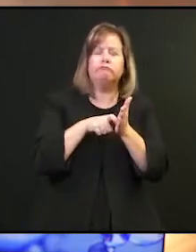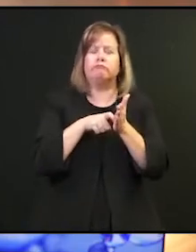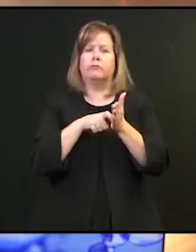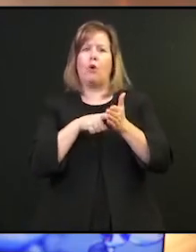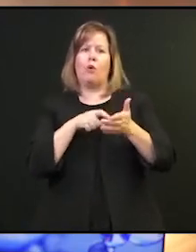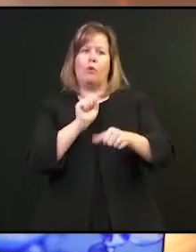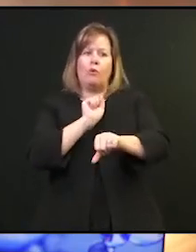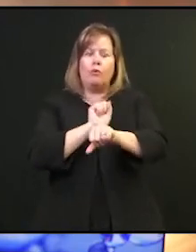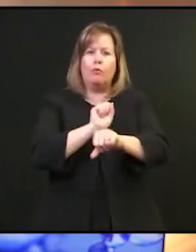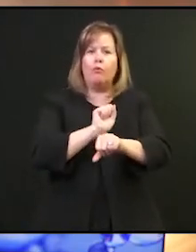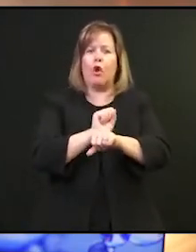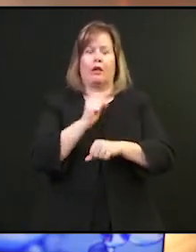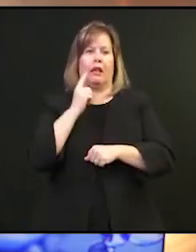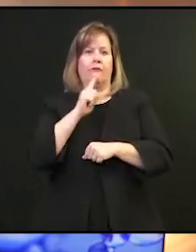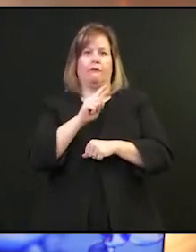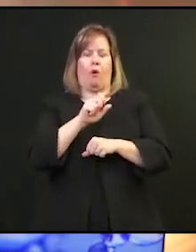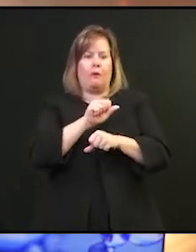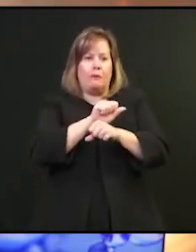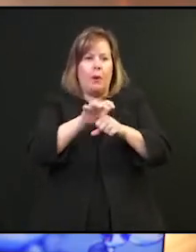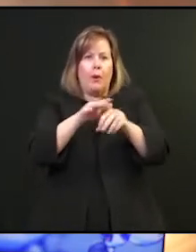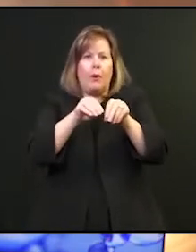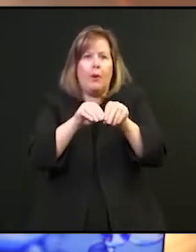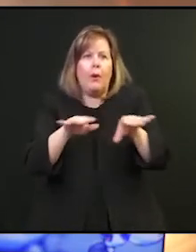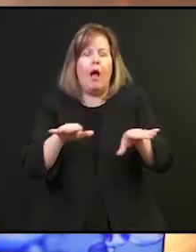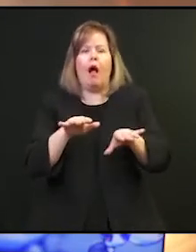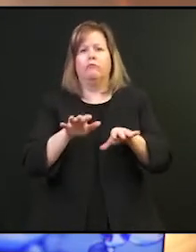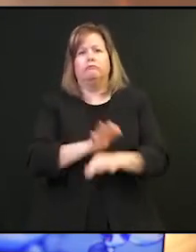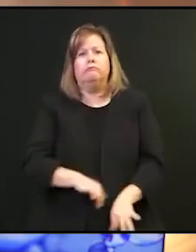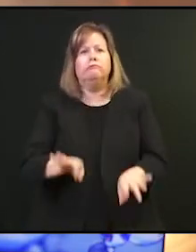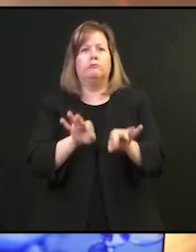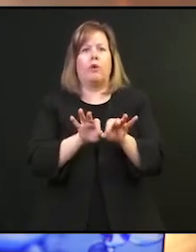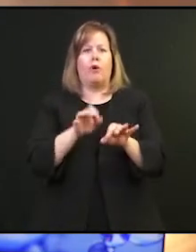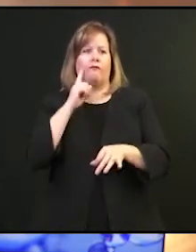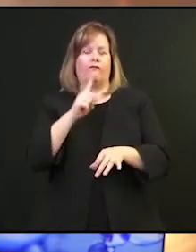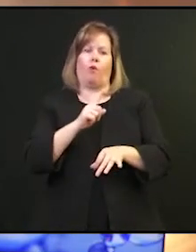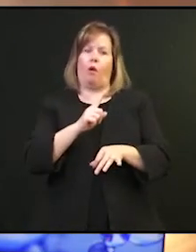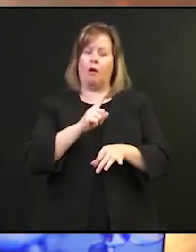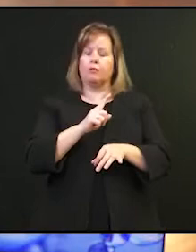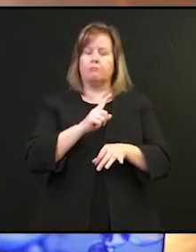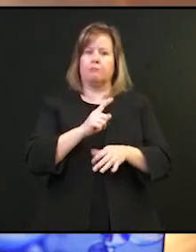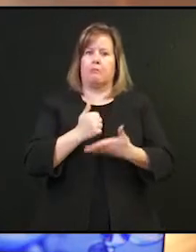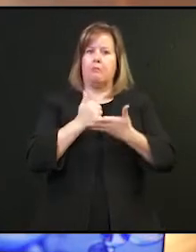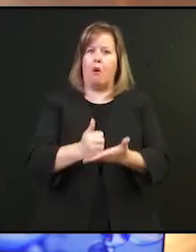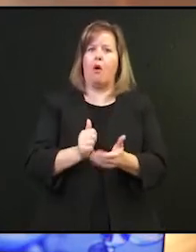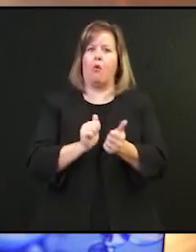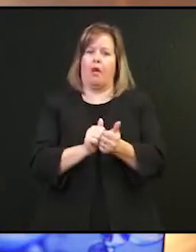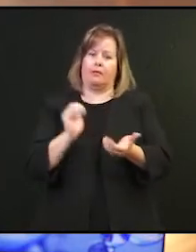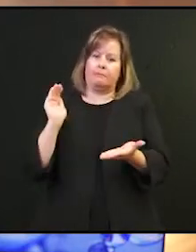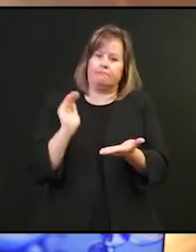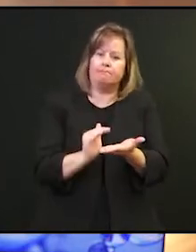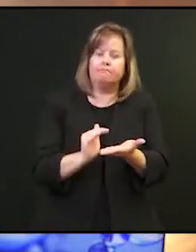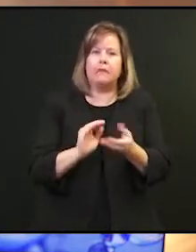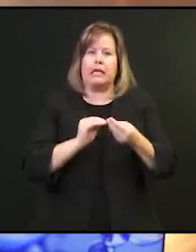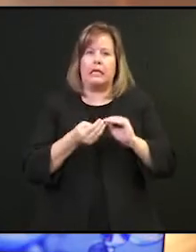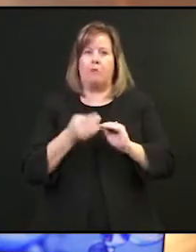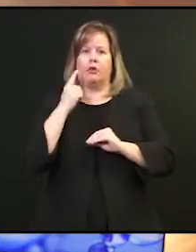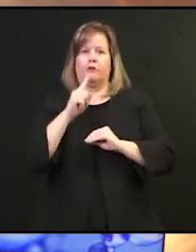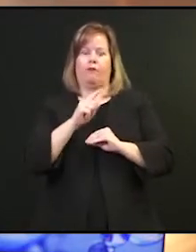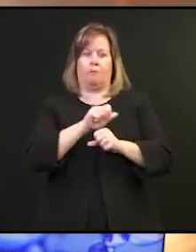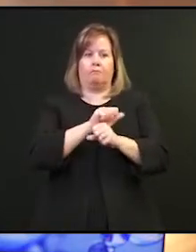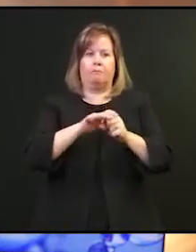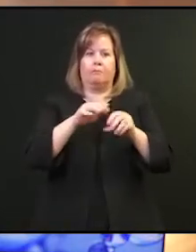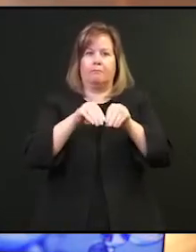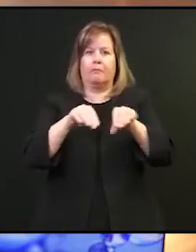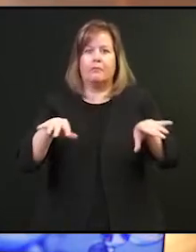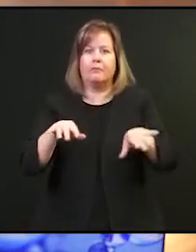now more than ever, their work is so critical in keeping this epidemic as small as possible and providing care